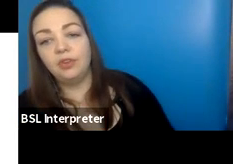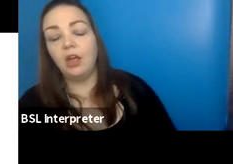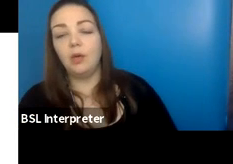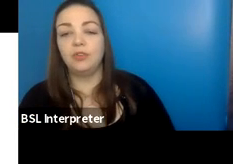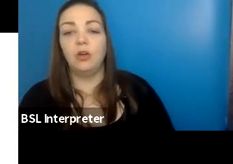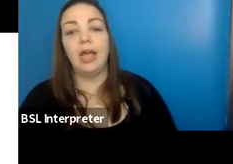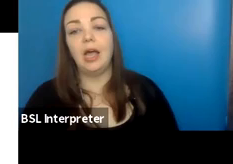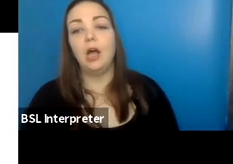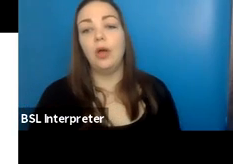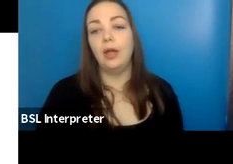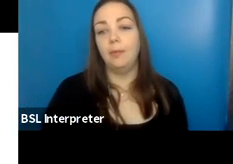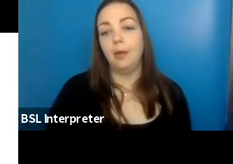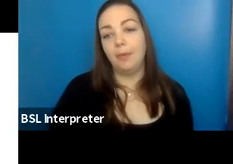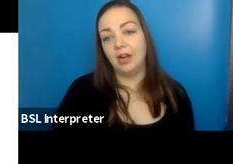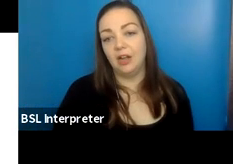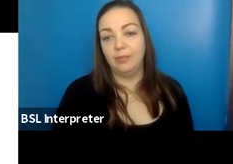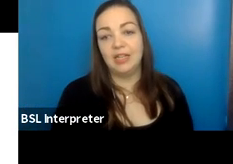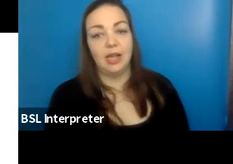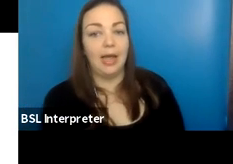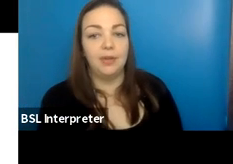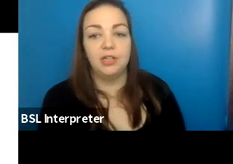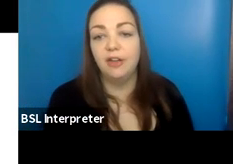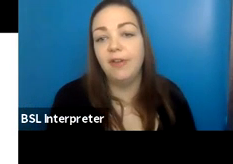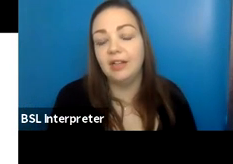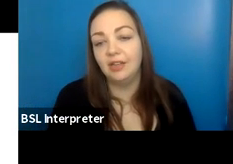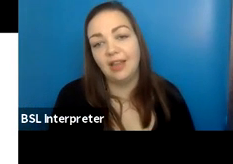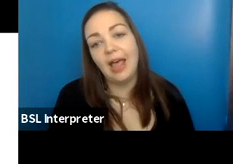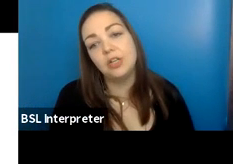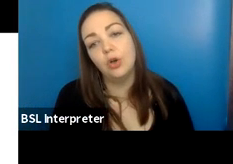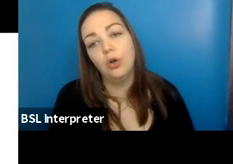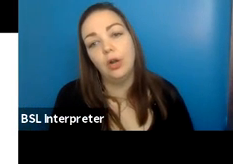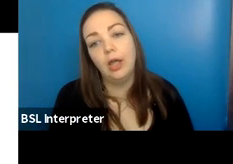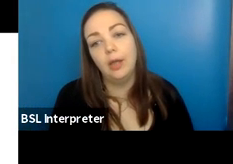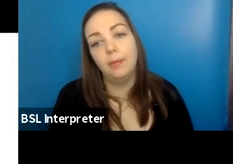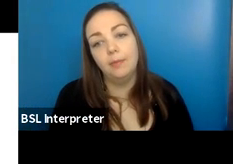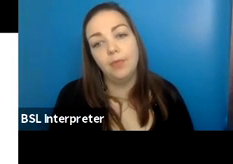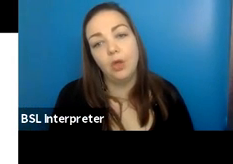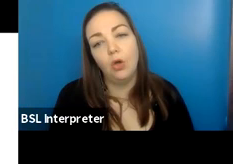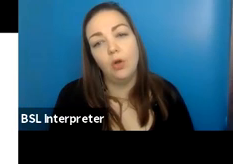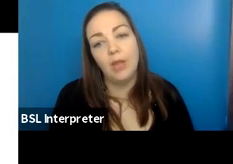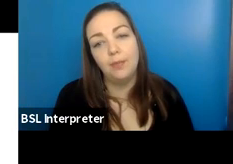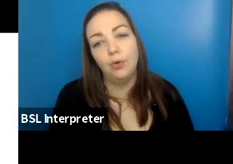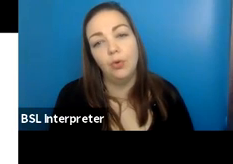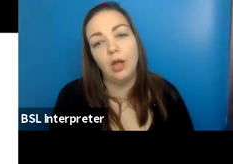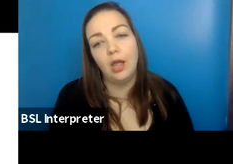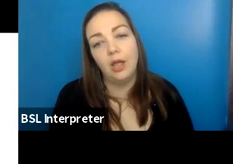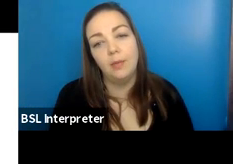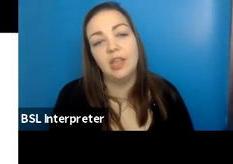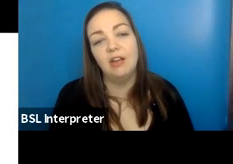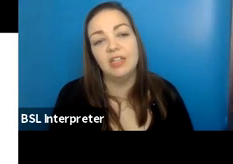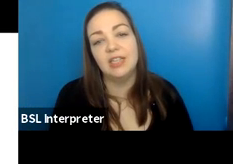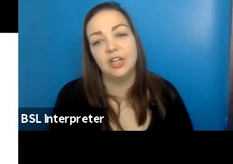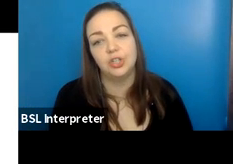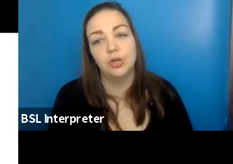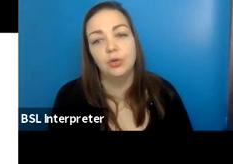yeah, it was on how Black Lives Matter happened and the effect that this had on people